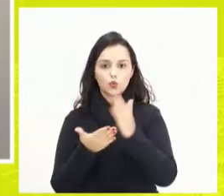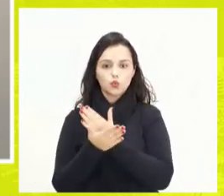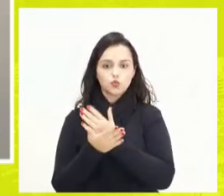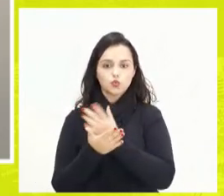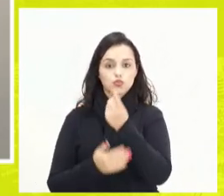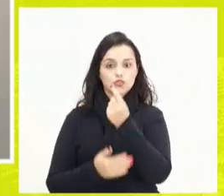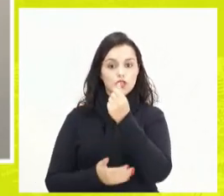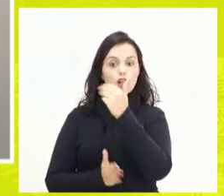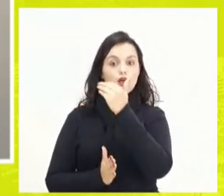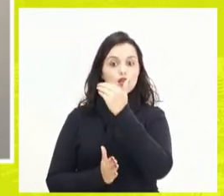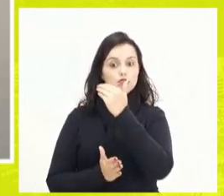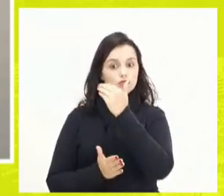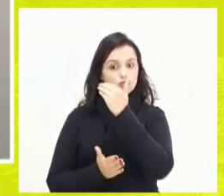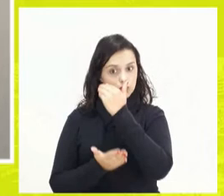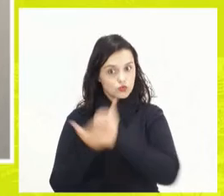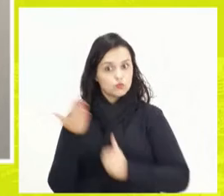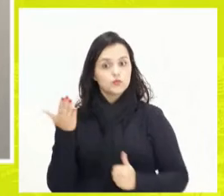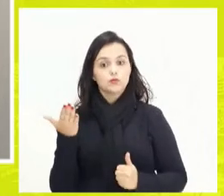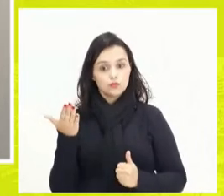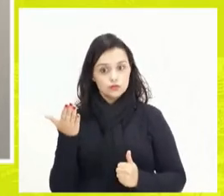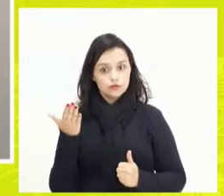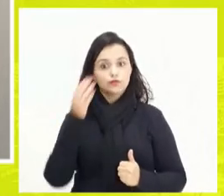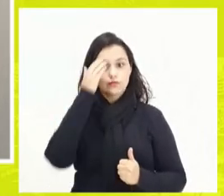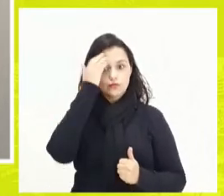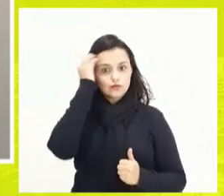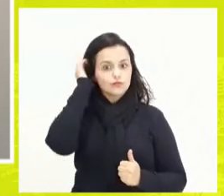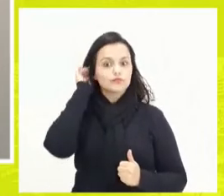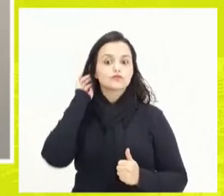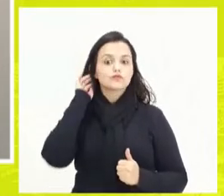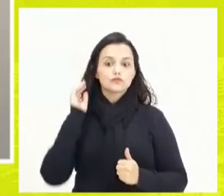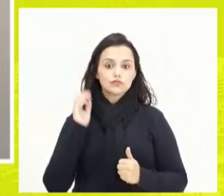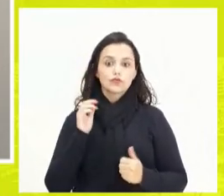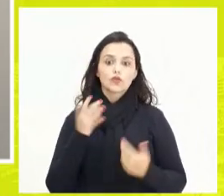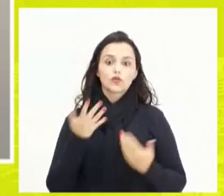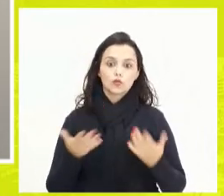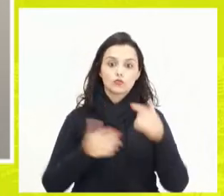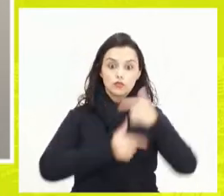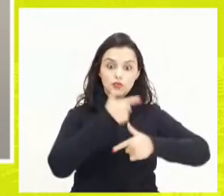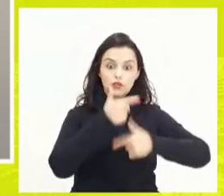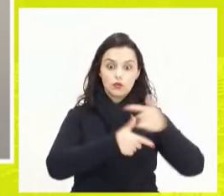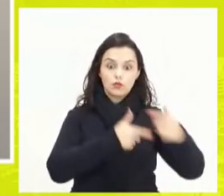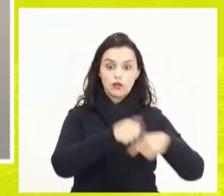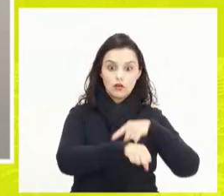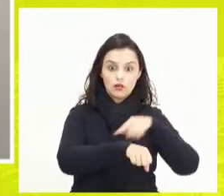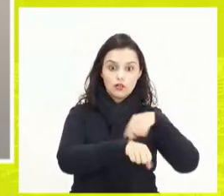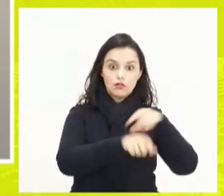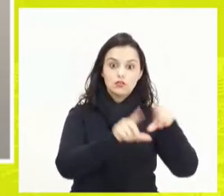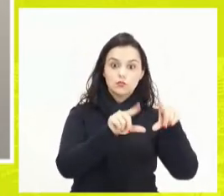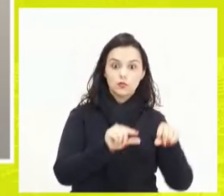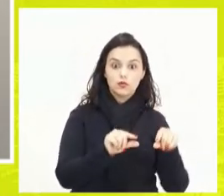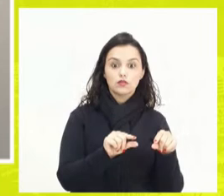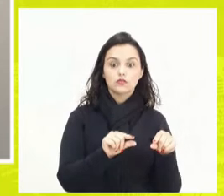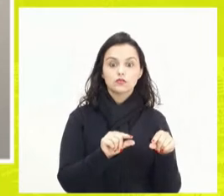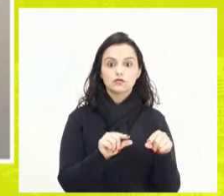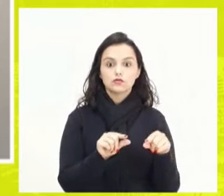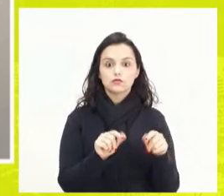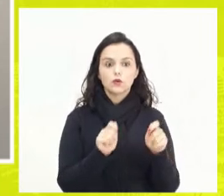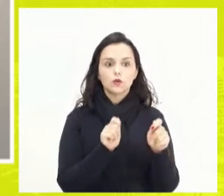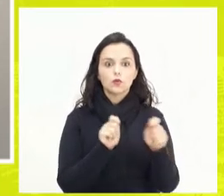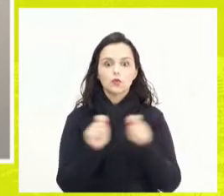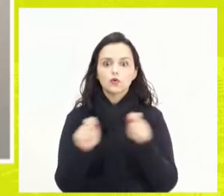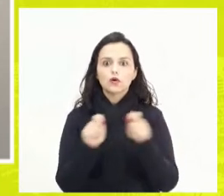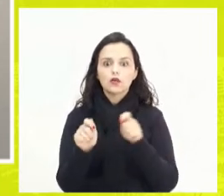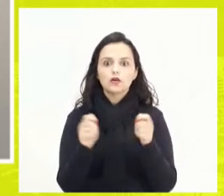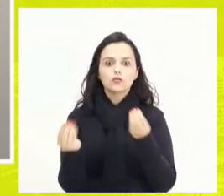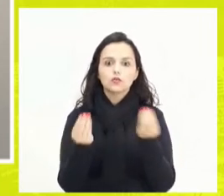have been cut hours have been cut and how can you work last it was a challenge and to